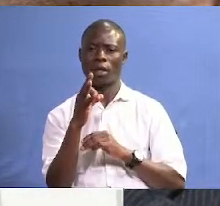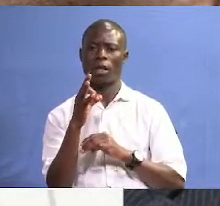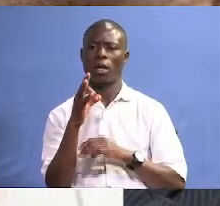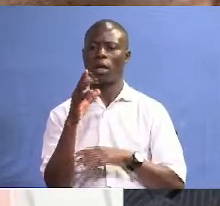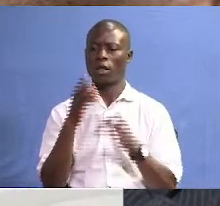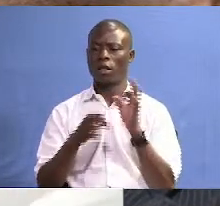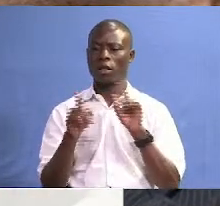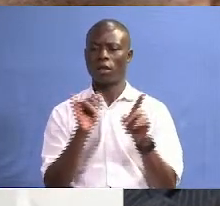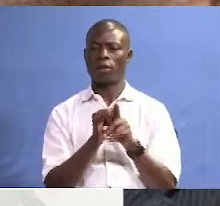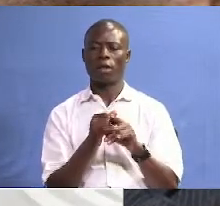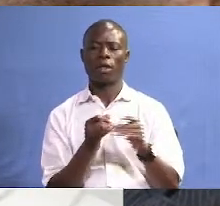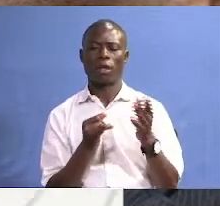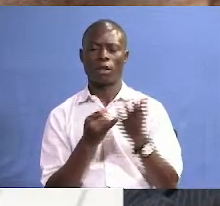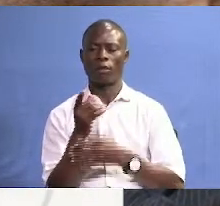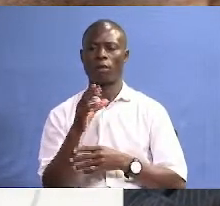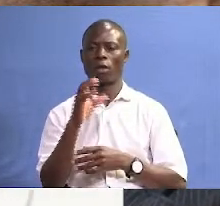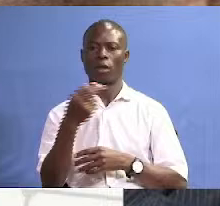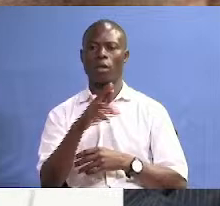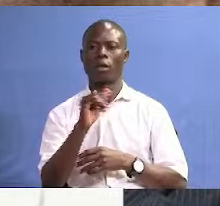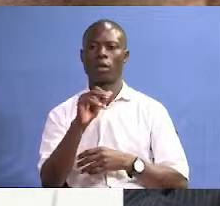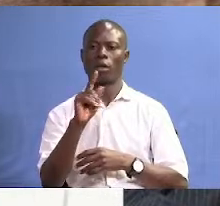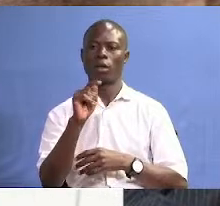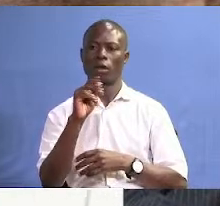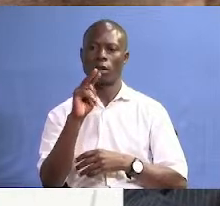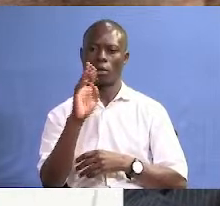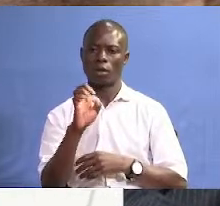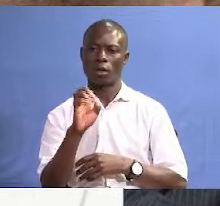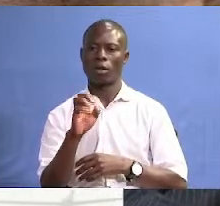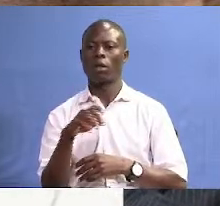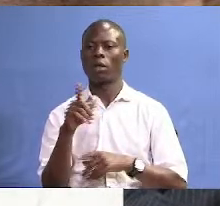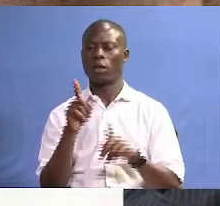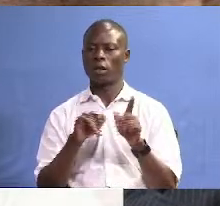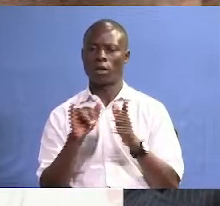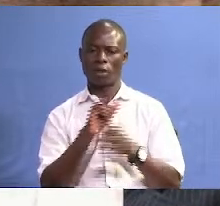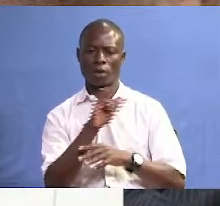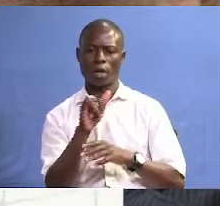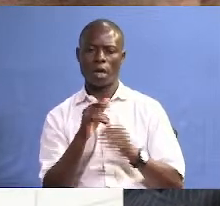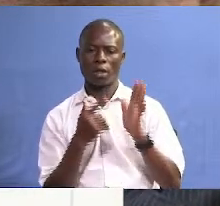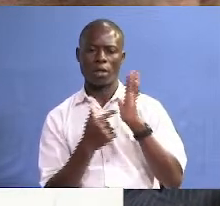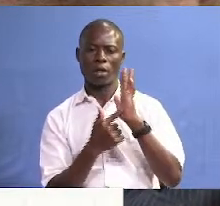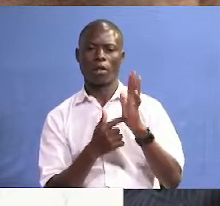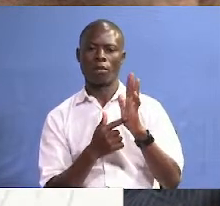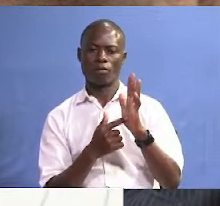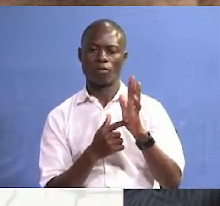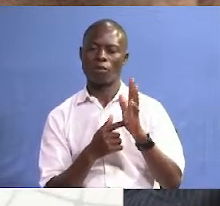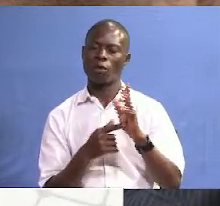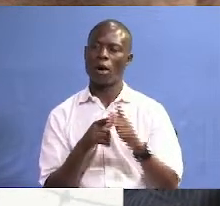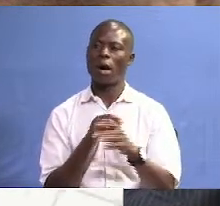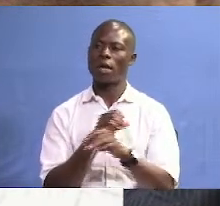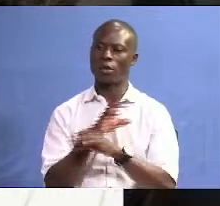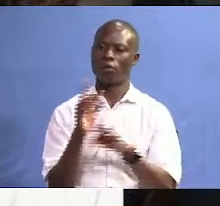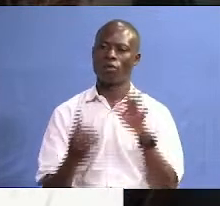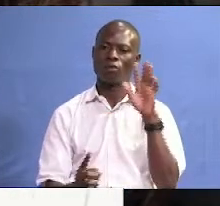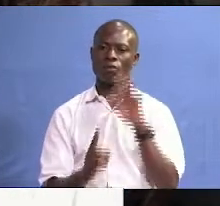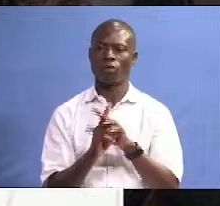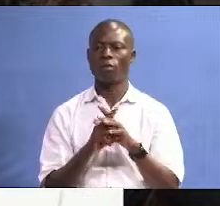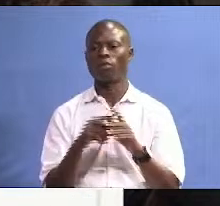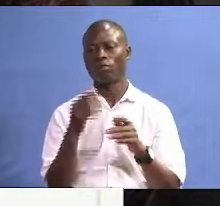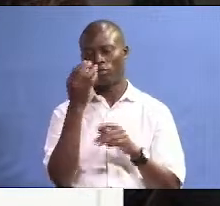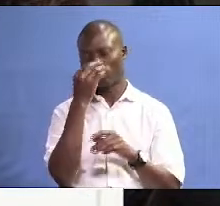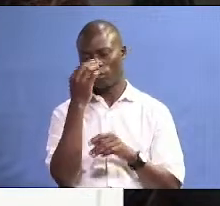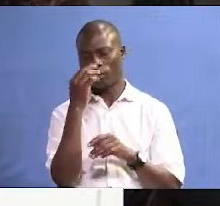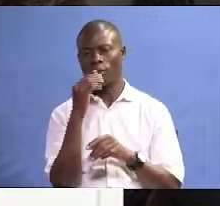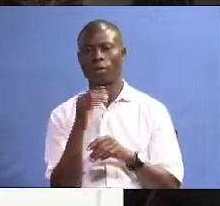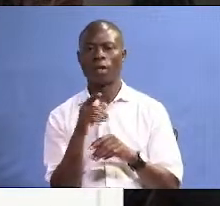with Justices Christine Meoli and Lawrence Mugambi that declared President Ruto housing levy unconstitutional.